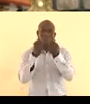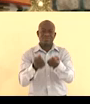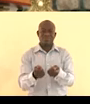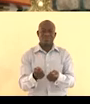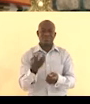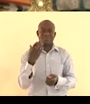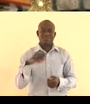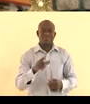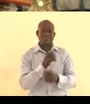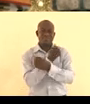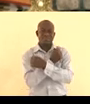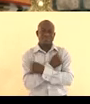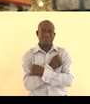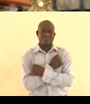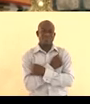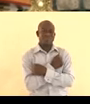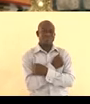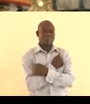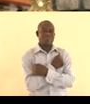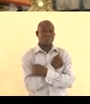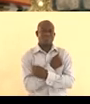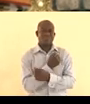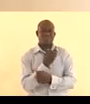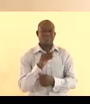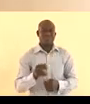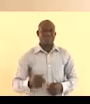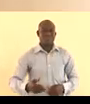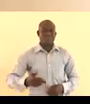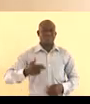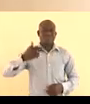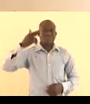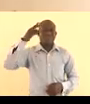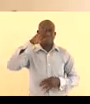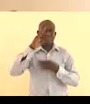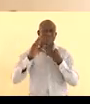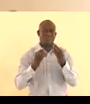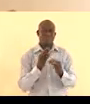of love,